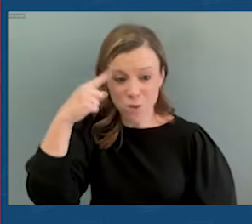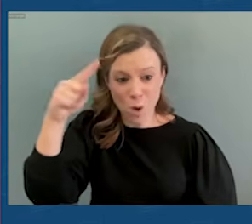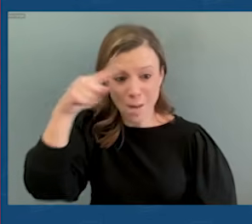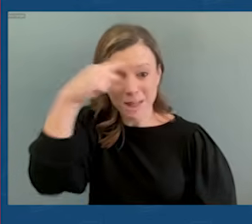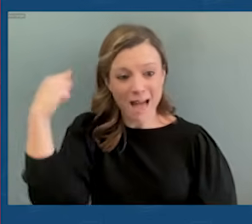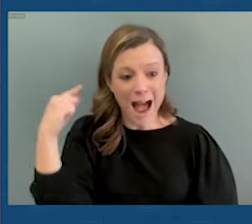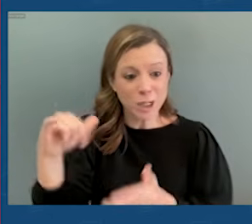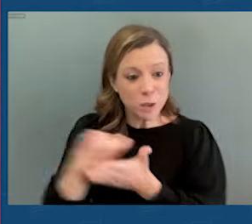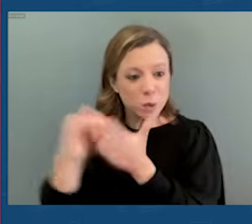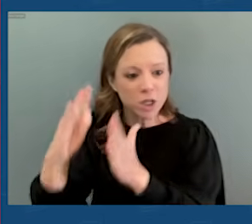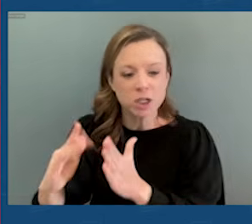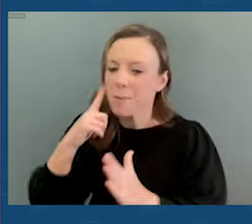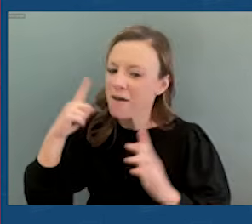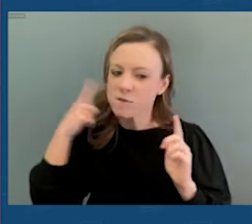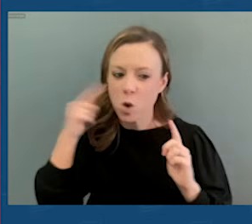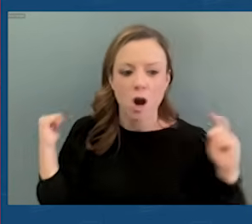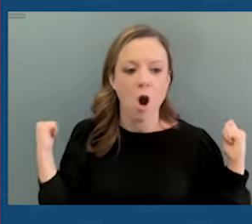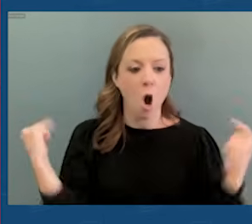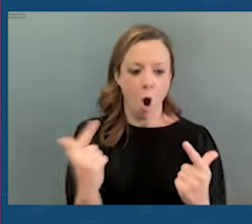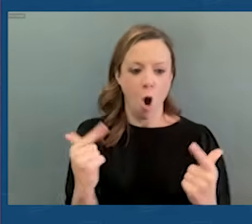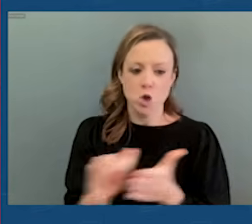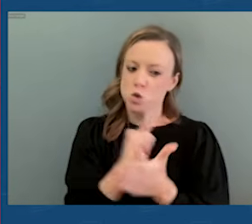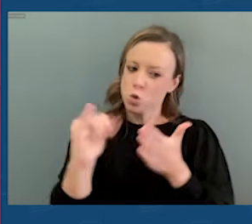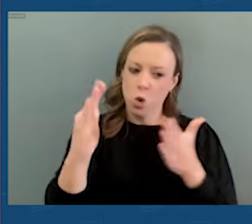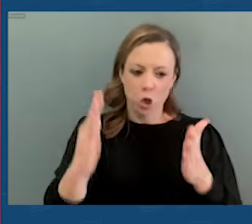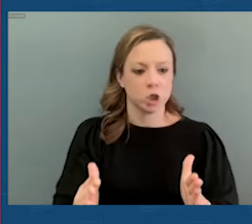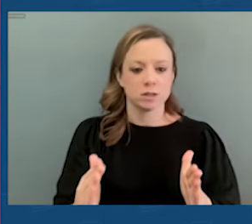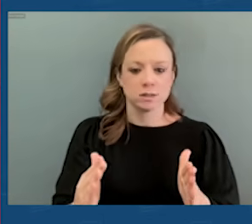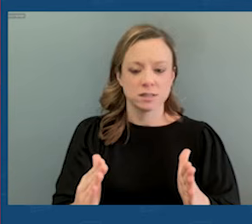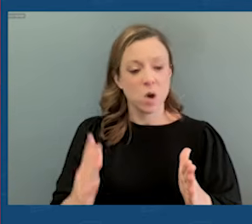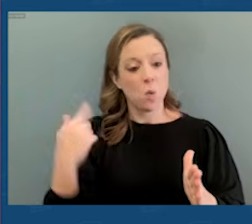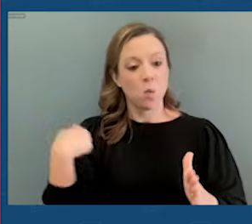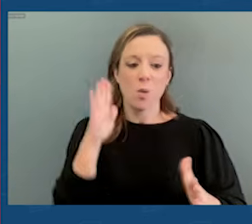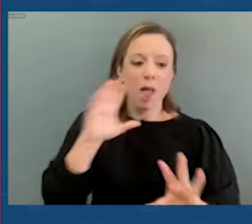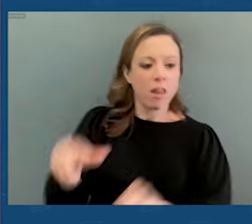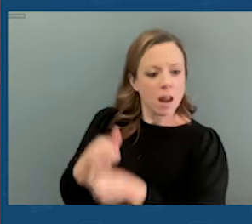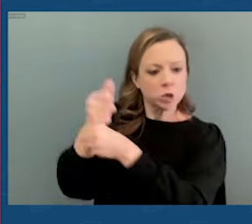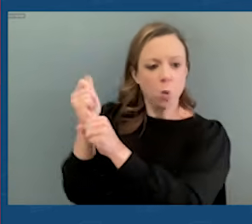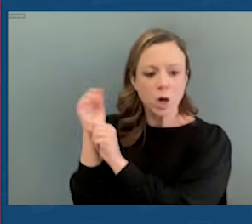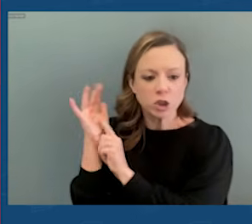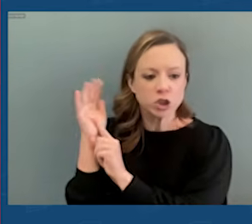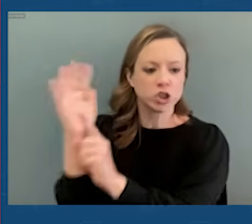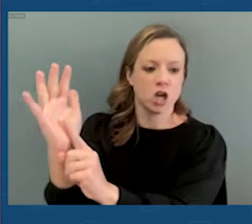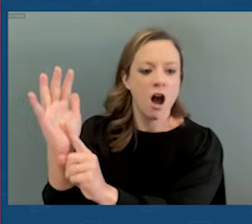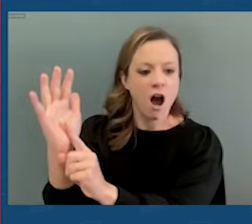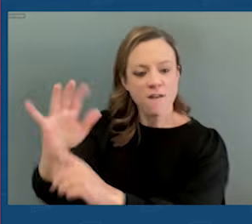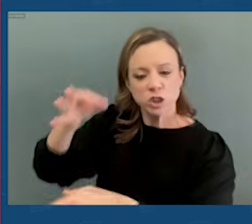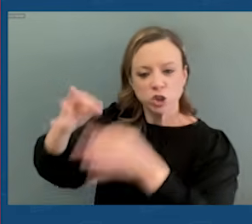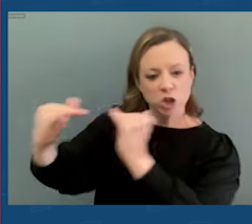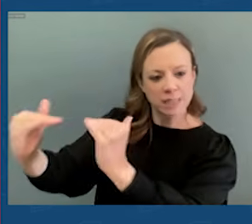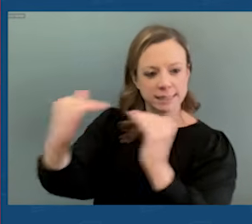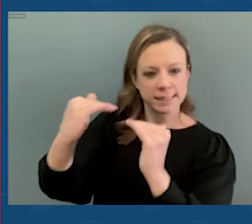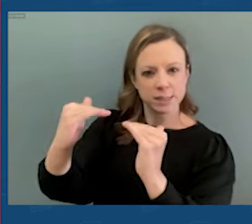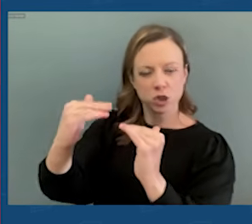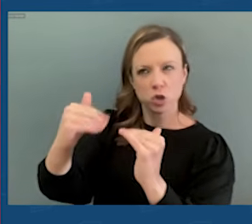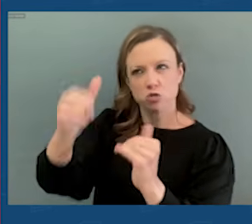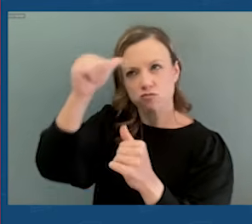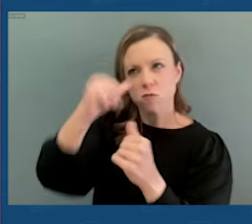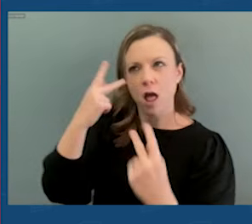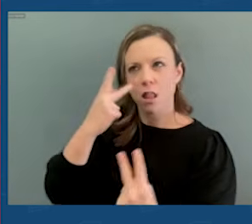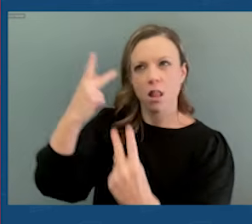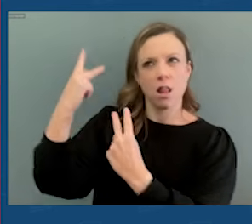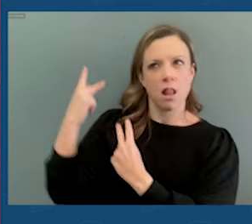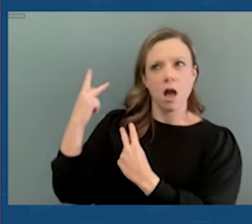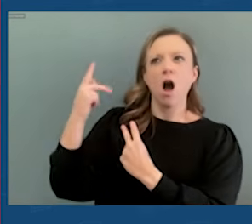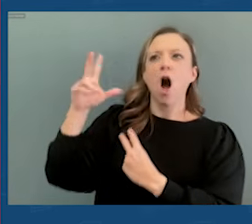New Yorkers. As we move forward, let us carry the torch of justice with a shared resolve to learn from the past, acknowledge the present, and shape